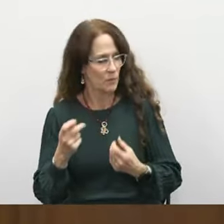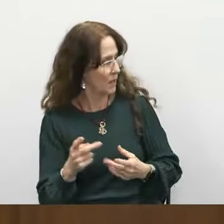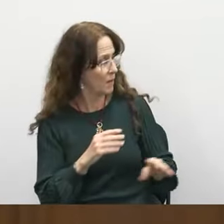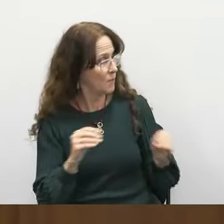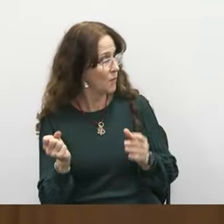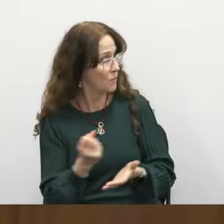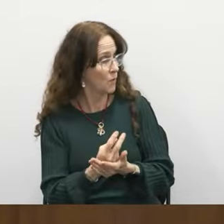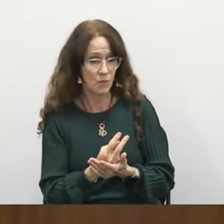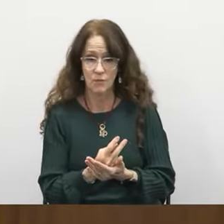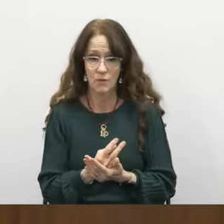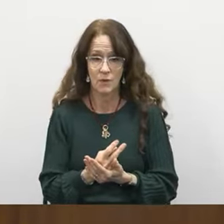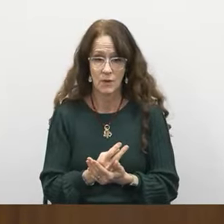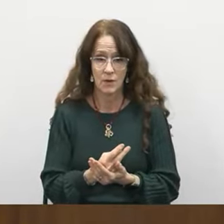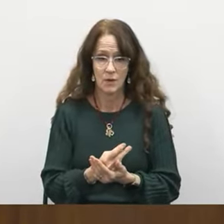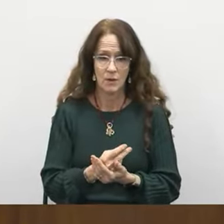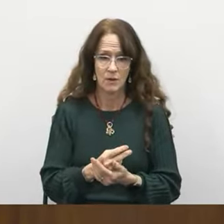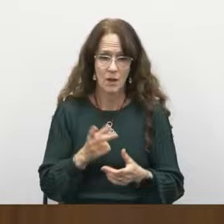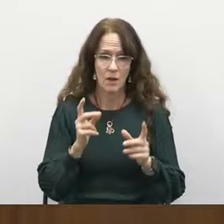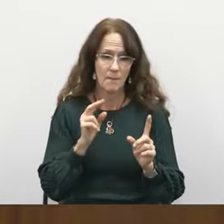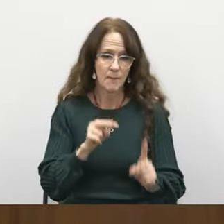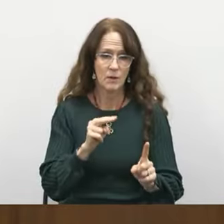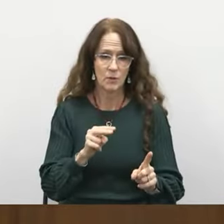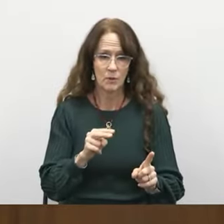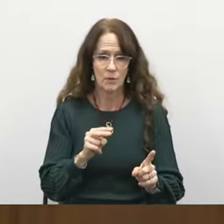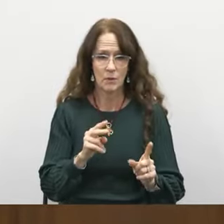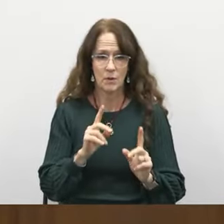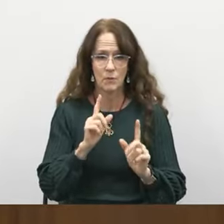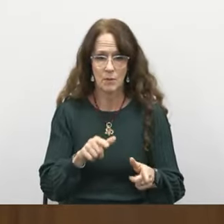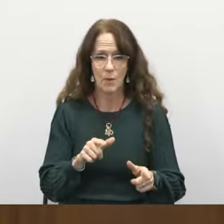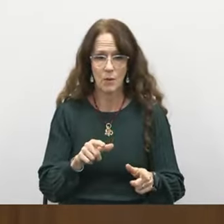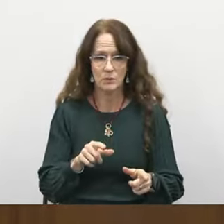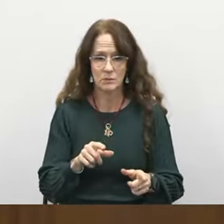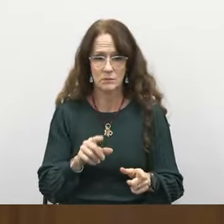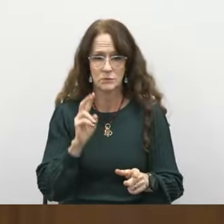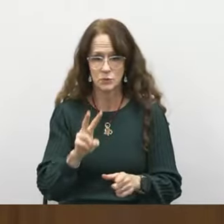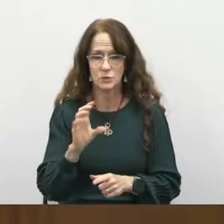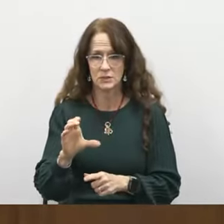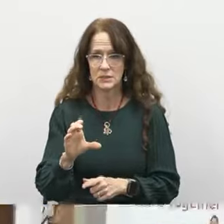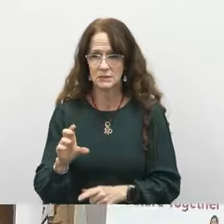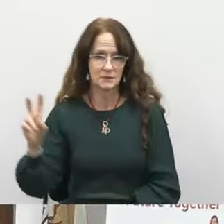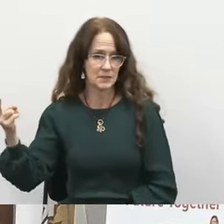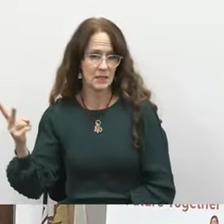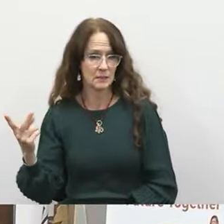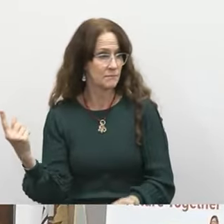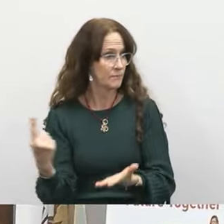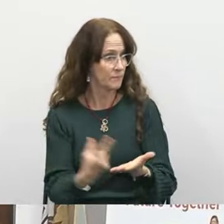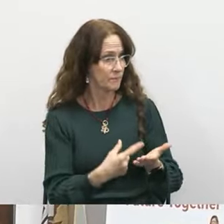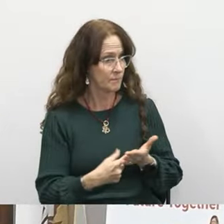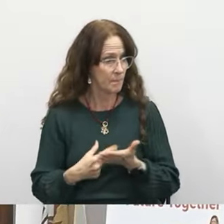to approve monitoring report for interim goal 2C. Second. Any